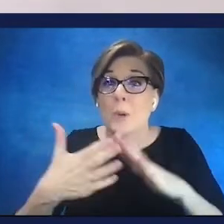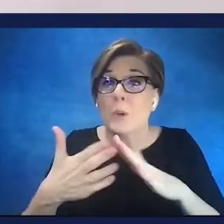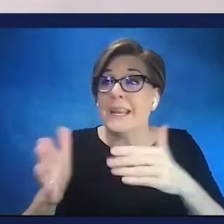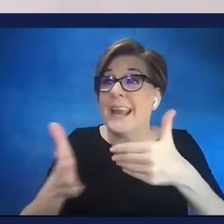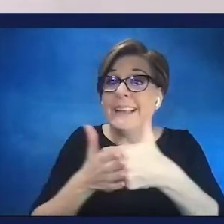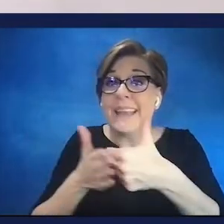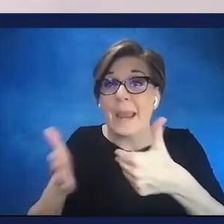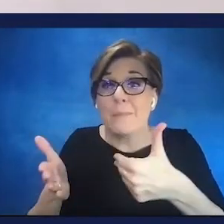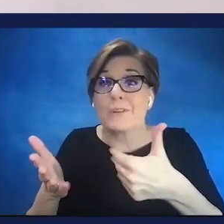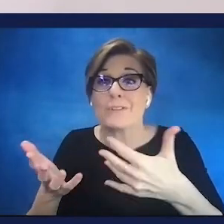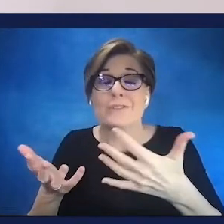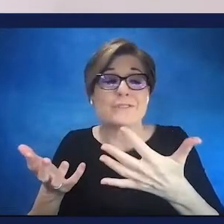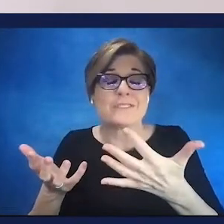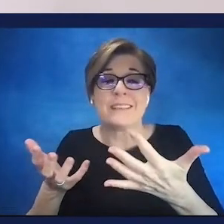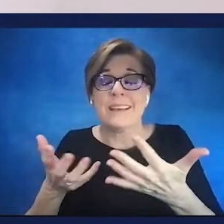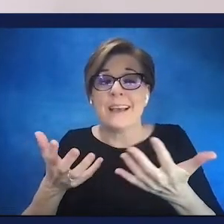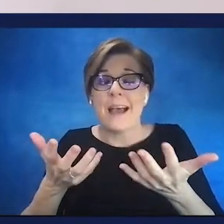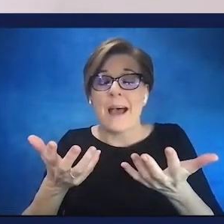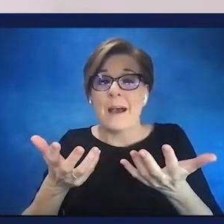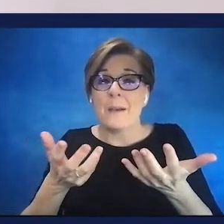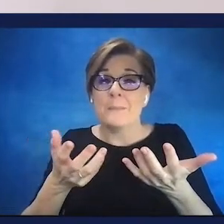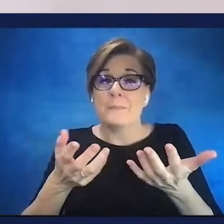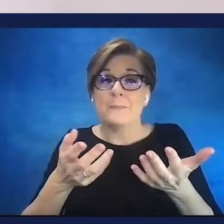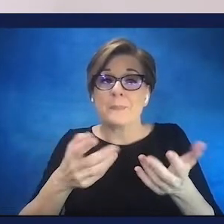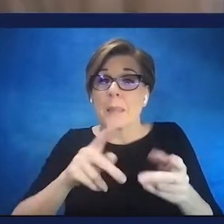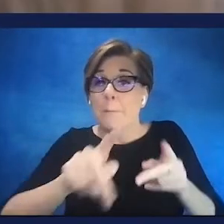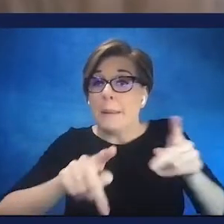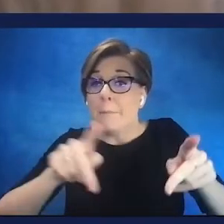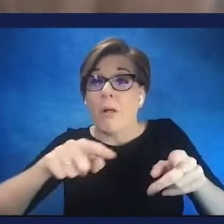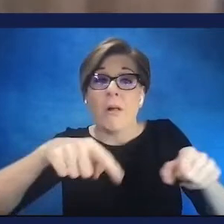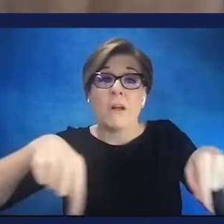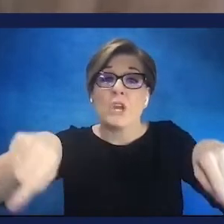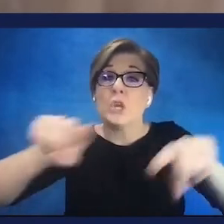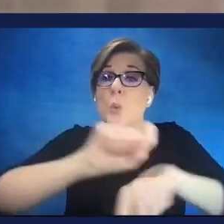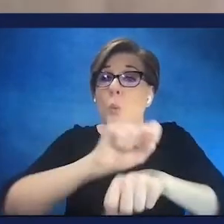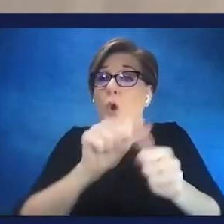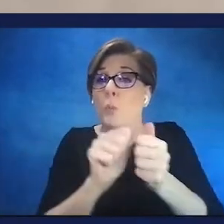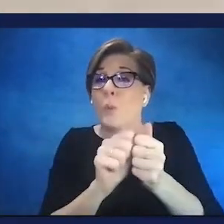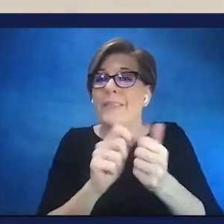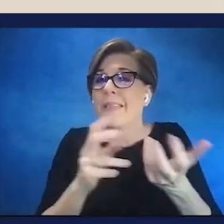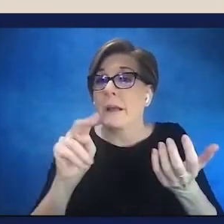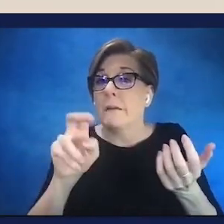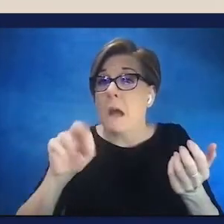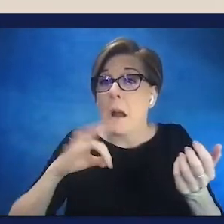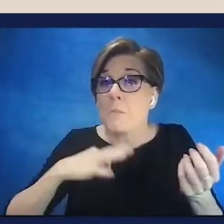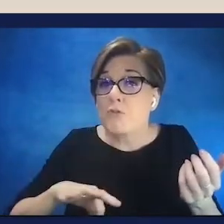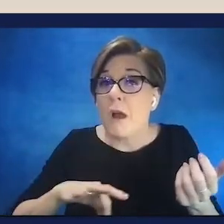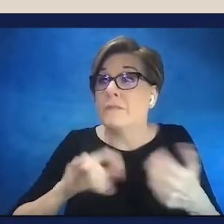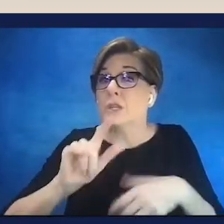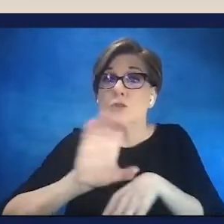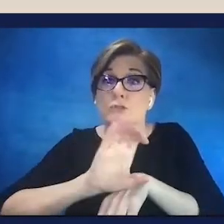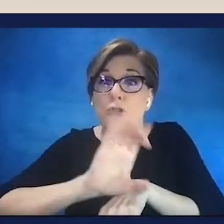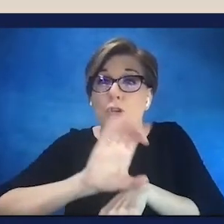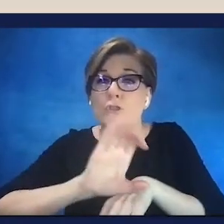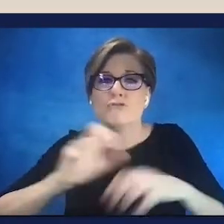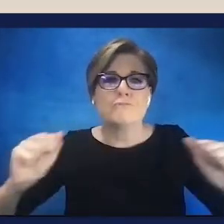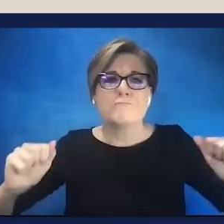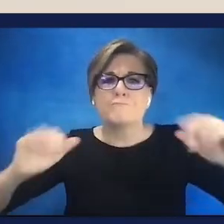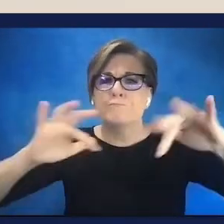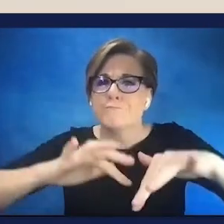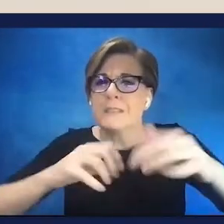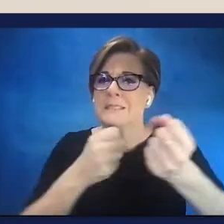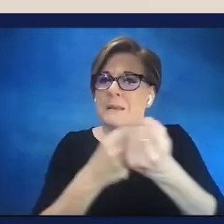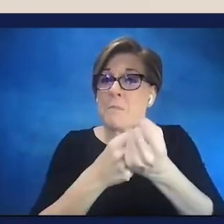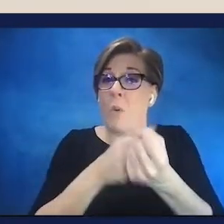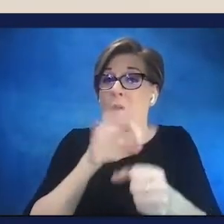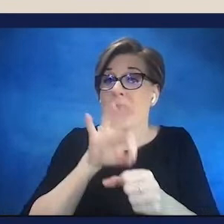whether that's your neighbors, individuals that you're involved in with nonprofits, maybe even your church, all coming